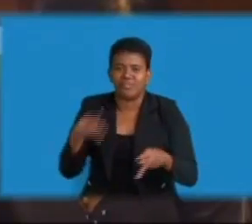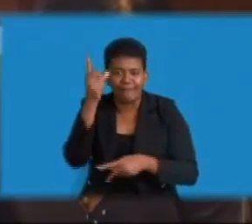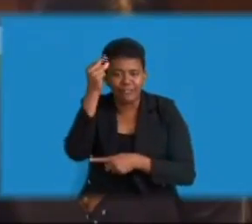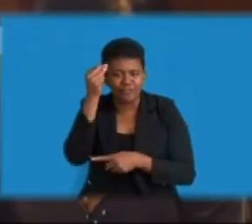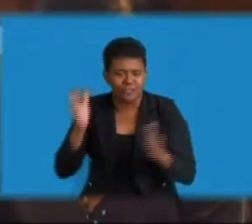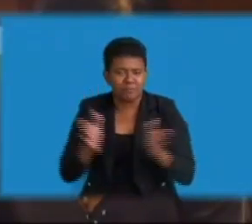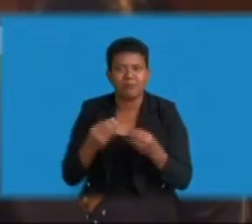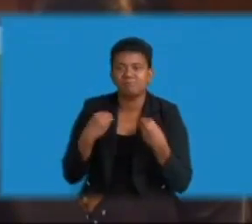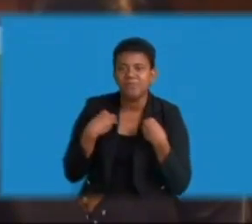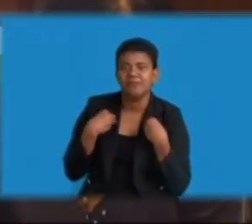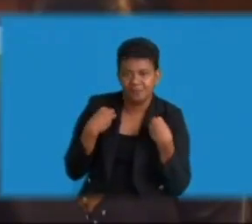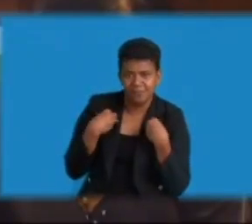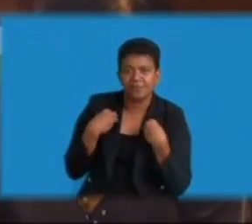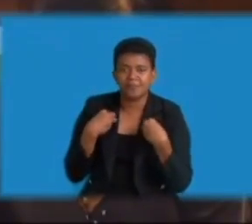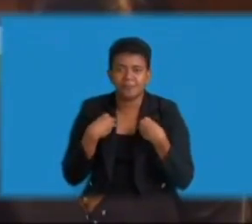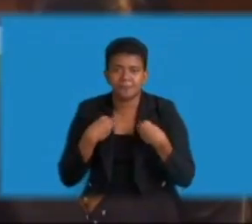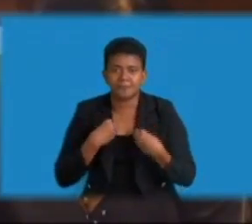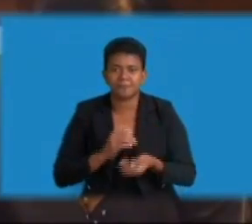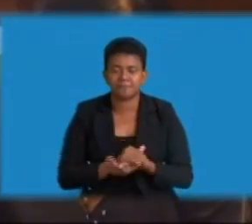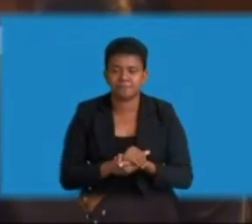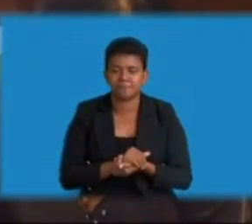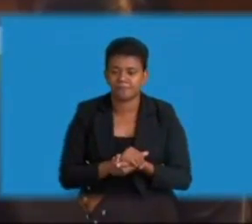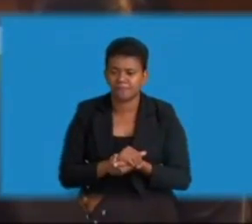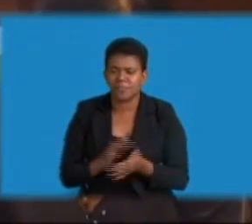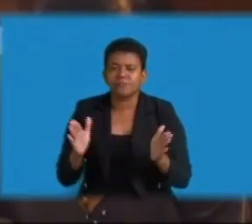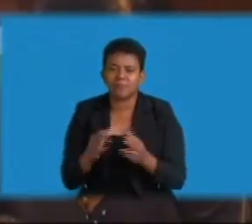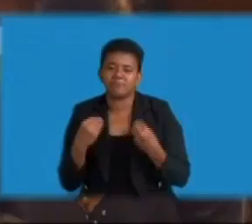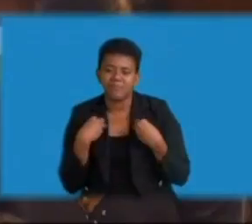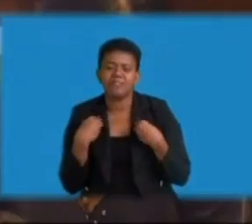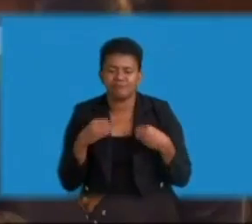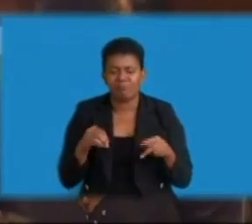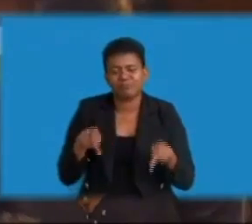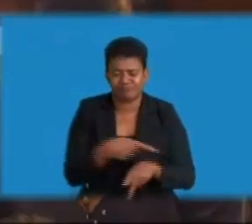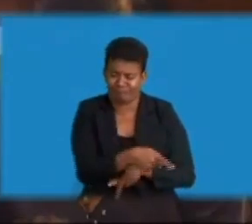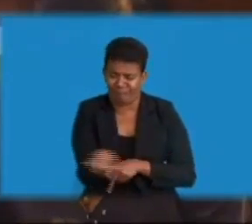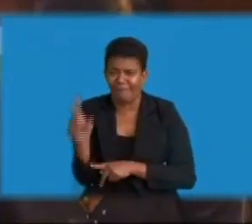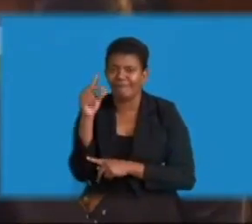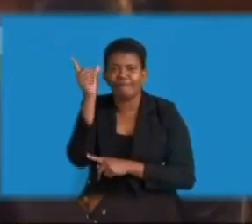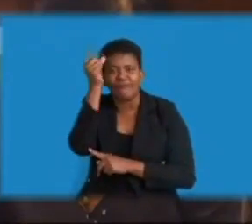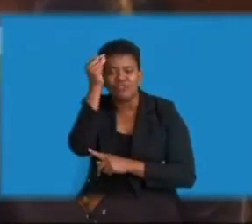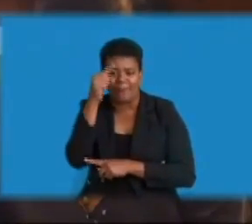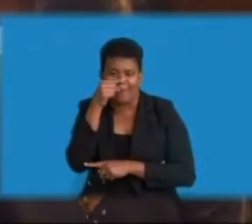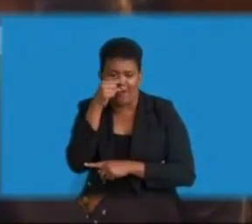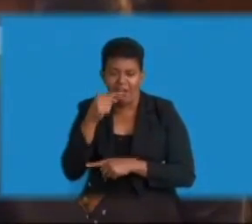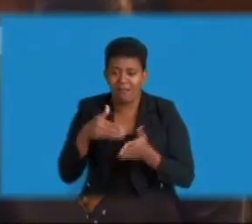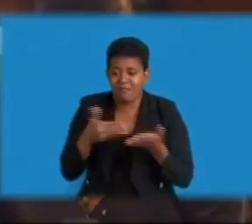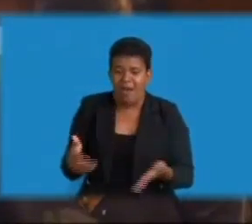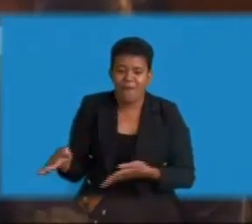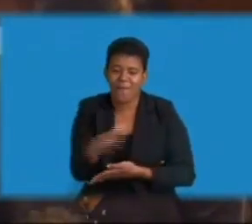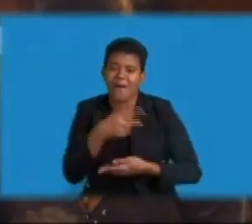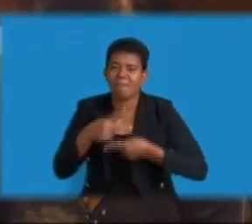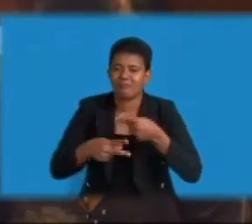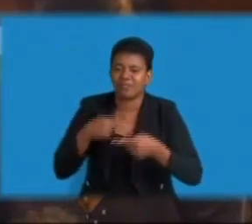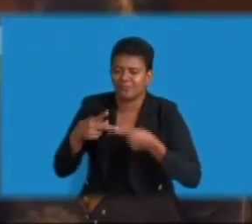businesses, or small business opportunities for the locals. Currently, all the processes that I've alluded to earlier,